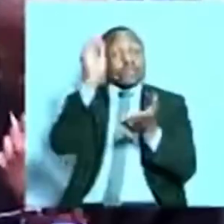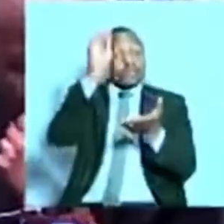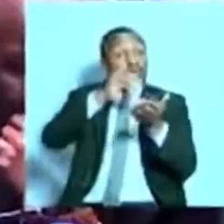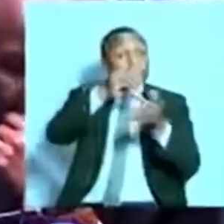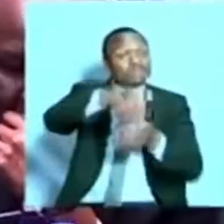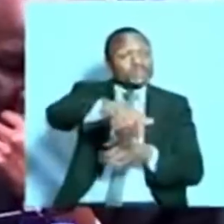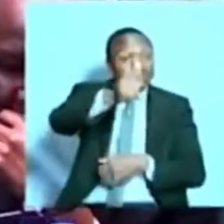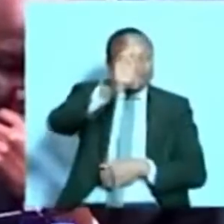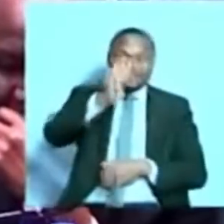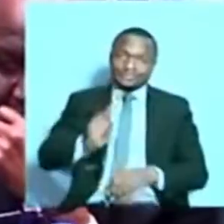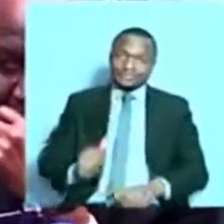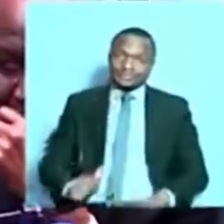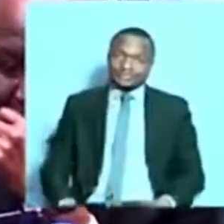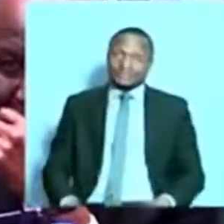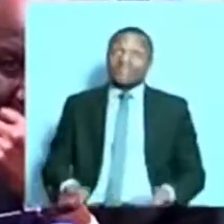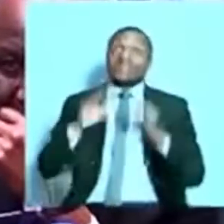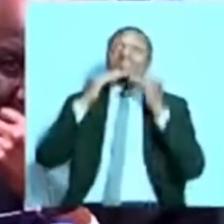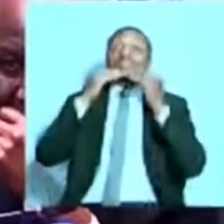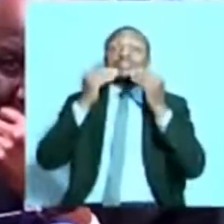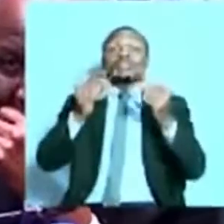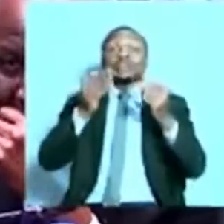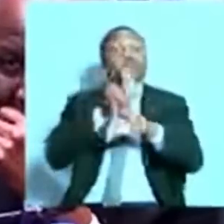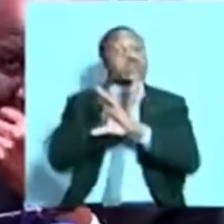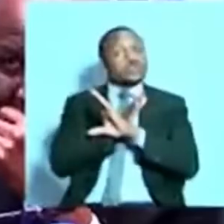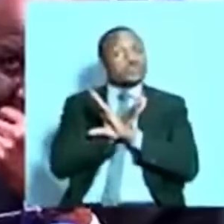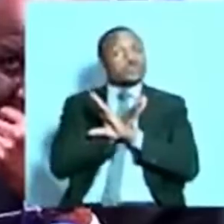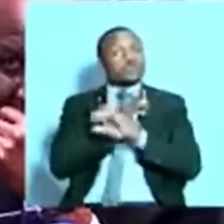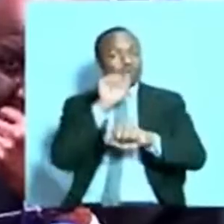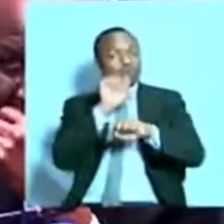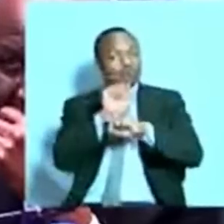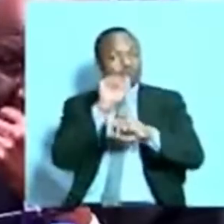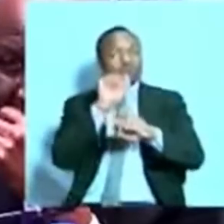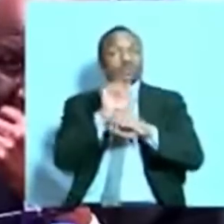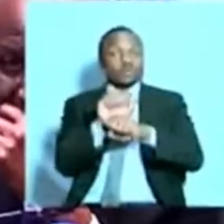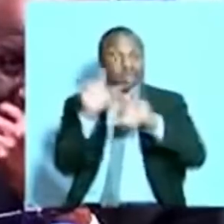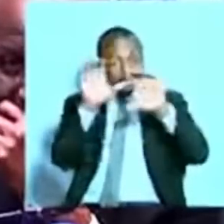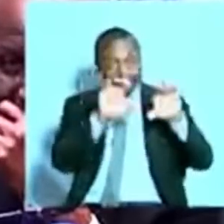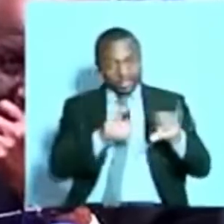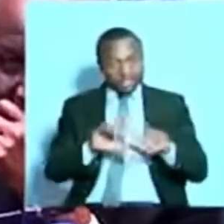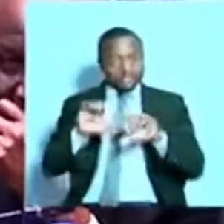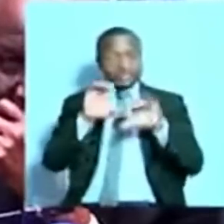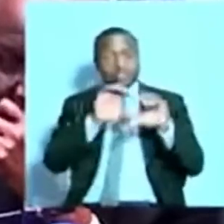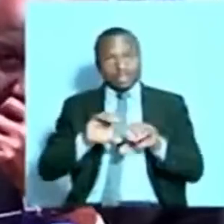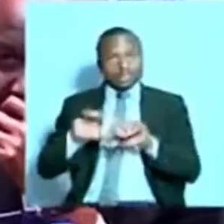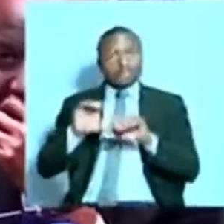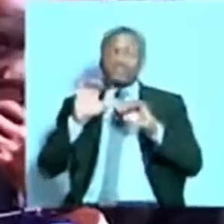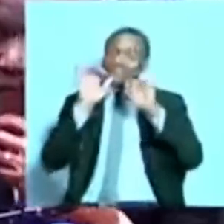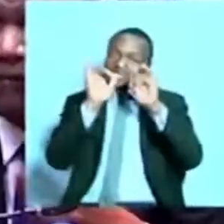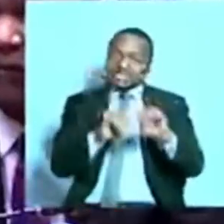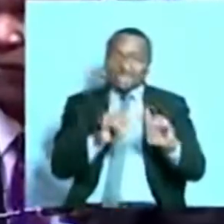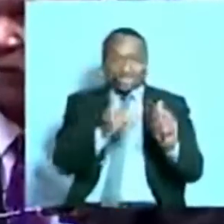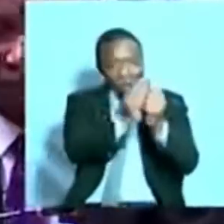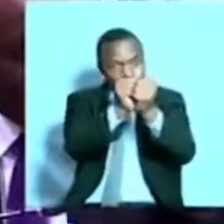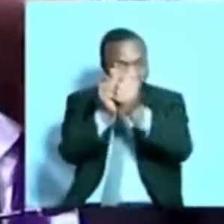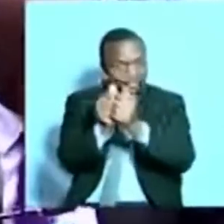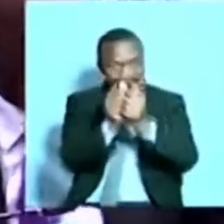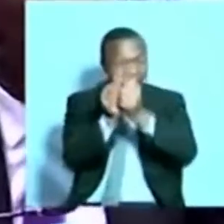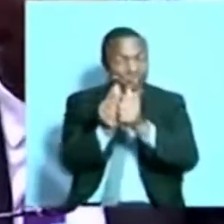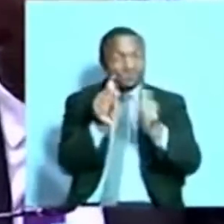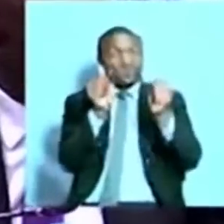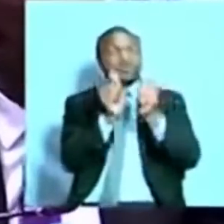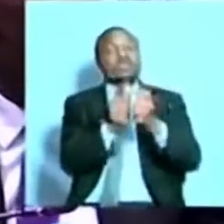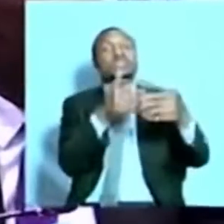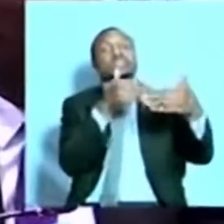record as appreciating Zambia for the role that it has played in the peaceful coexistence with its